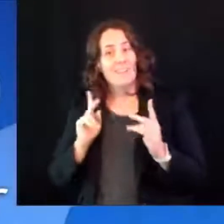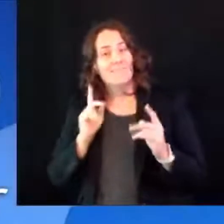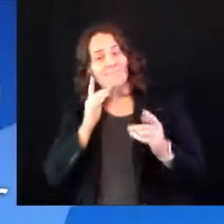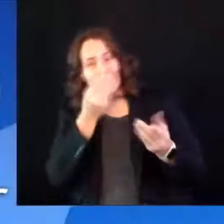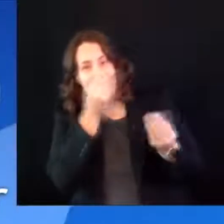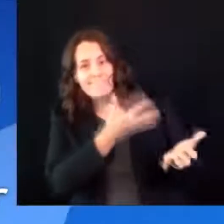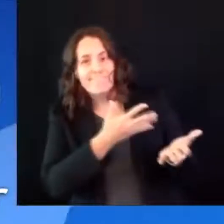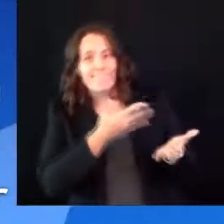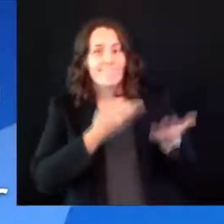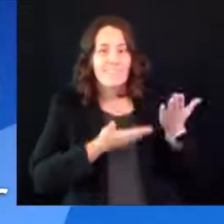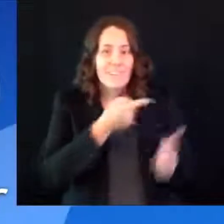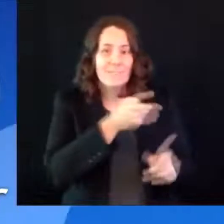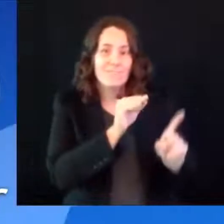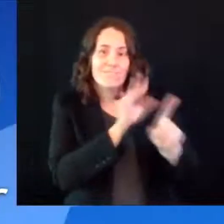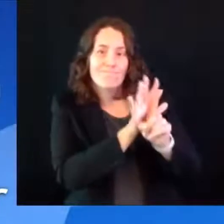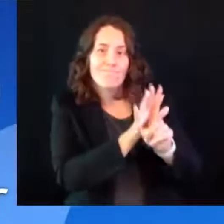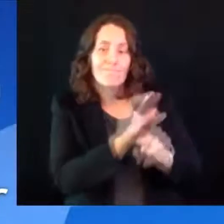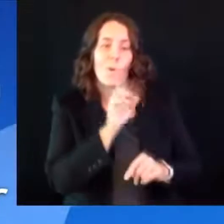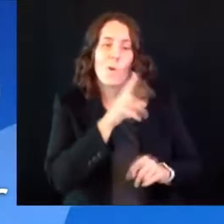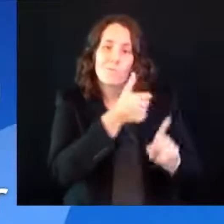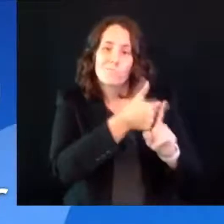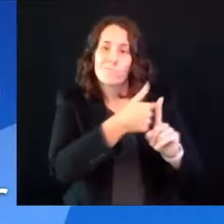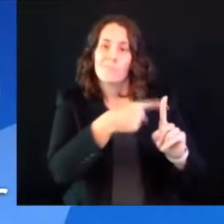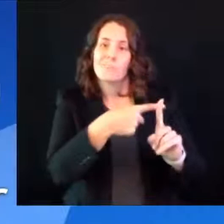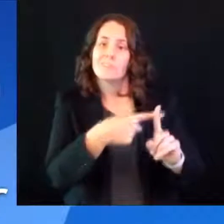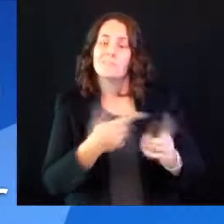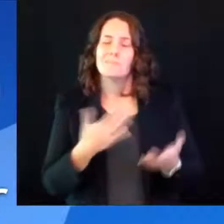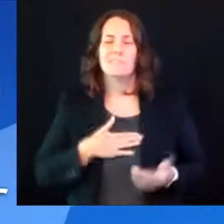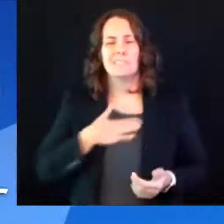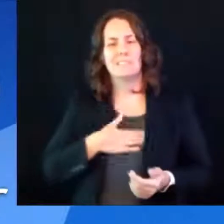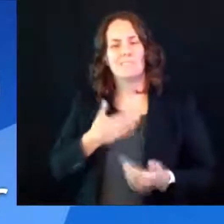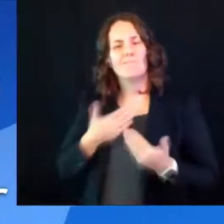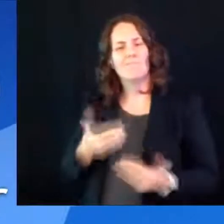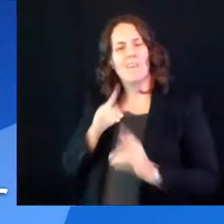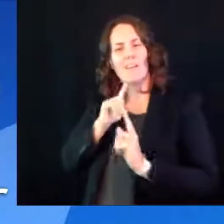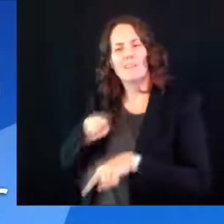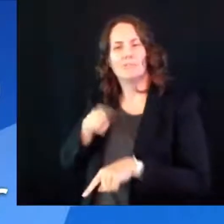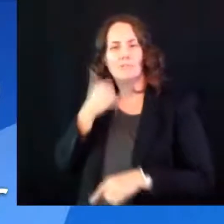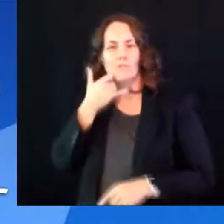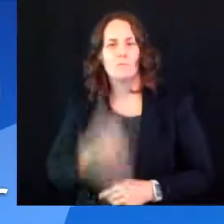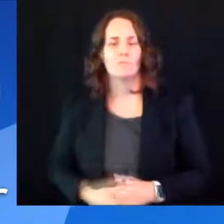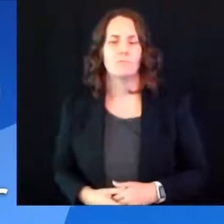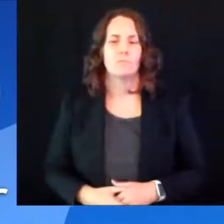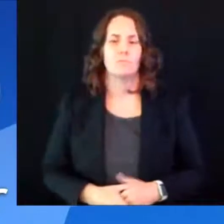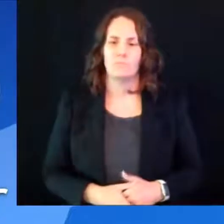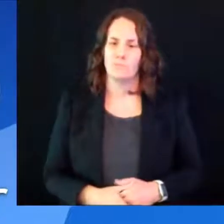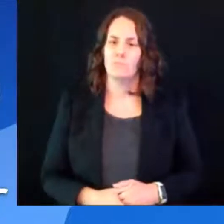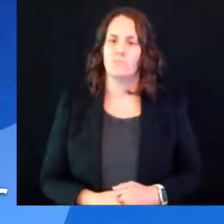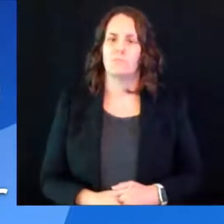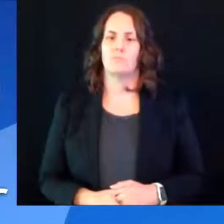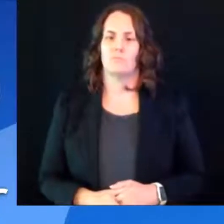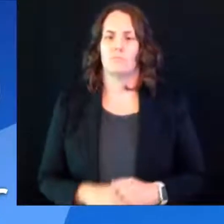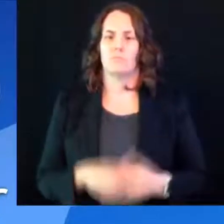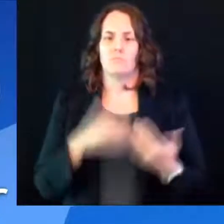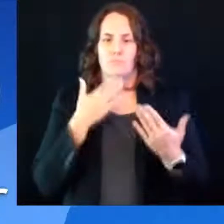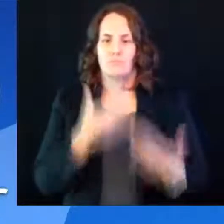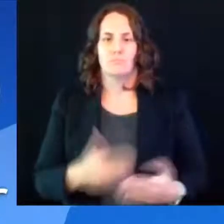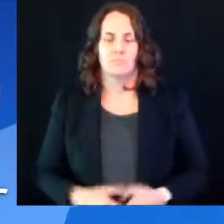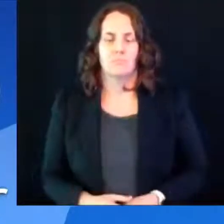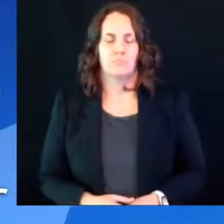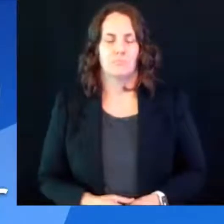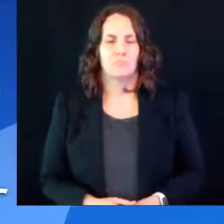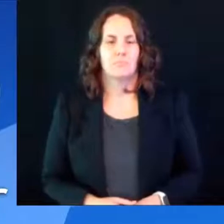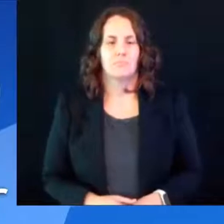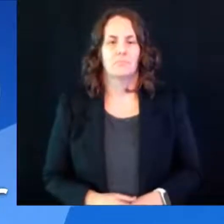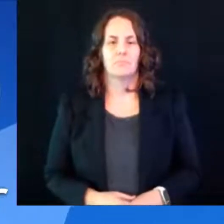now take your questions. A reminder to maintain audio quality, keep phones on mute until it's time to ask your question. We have a hard time